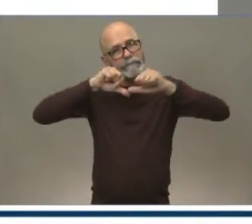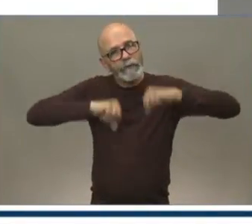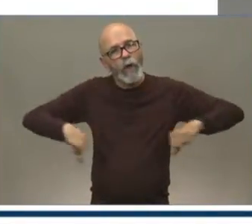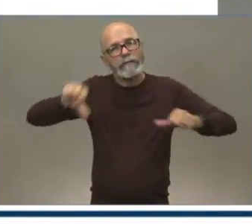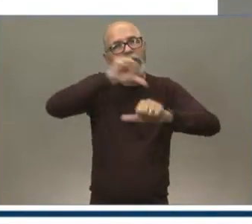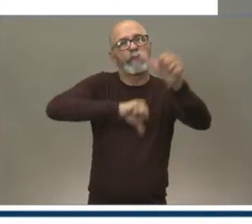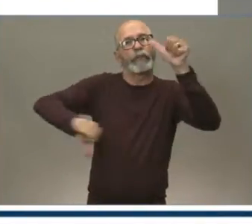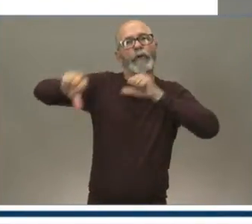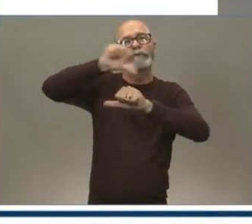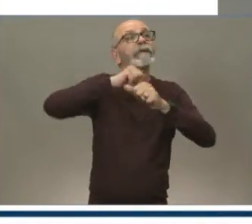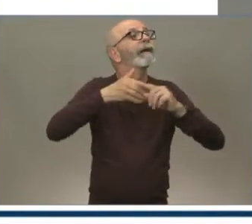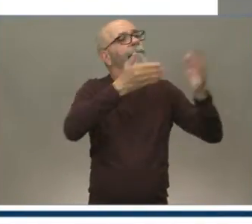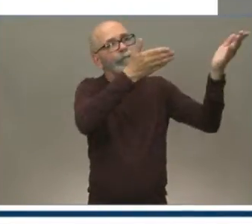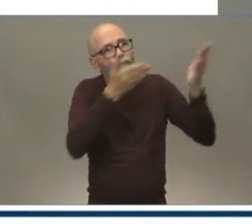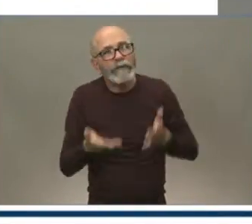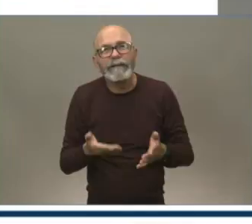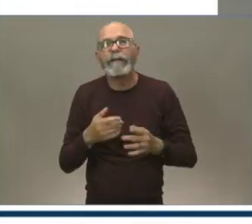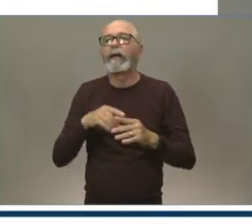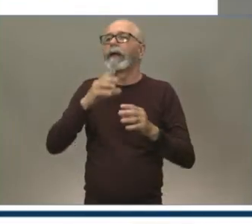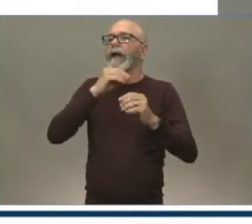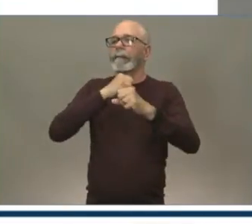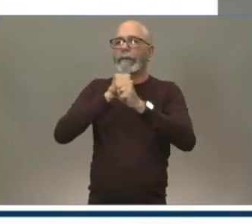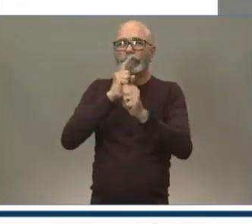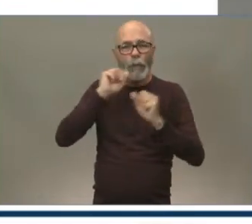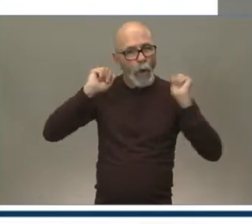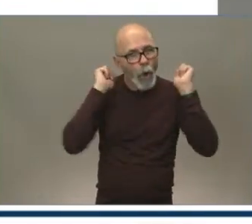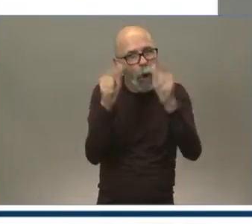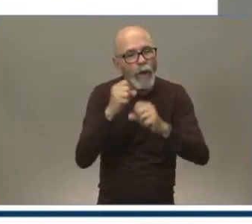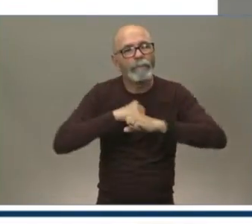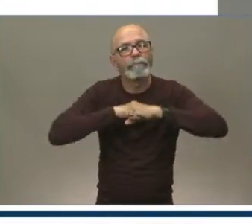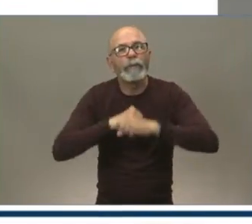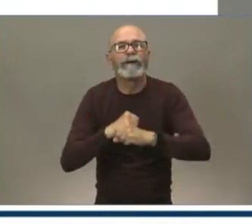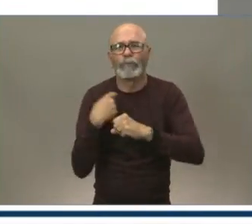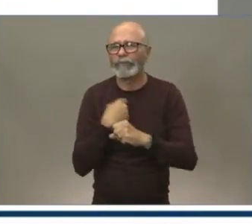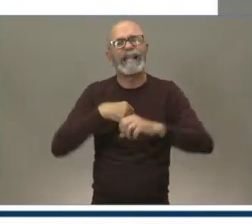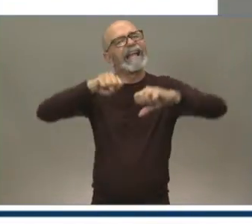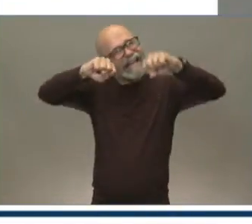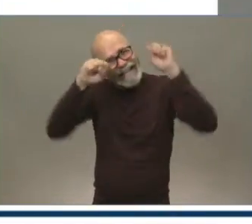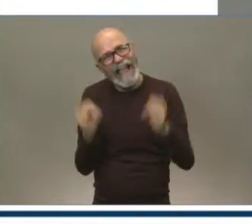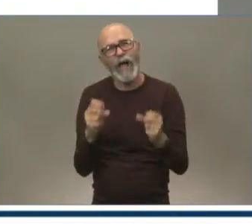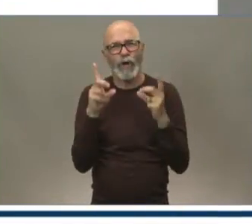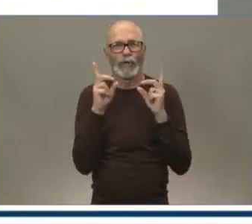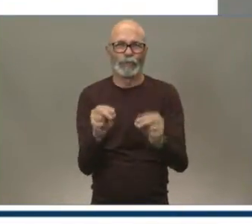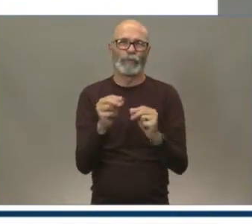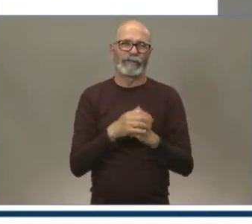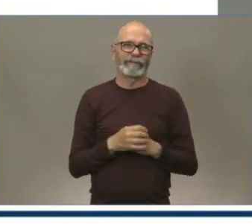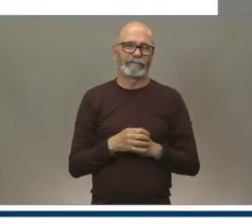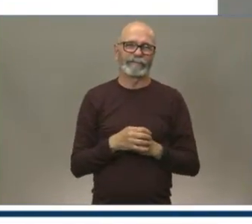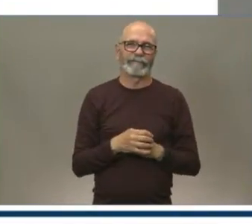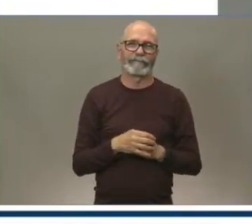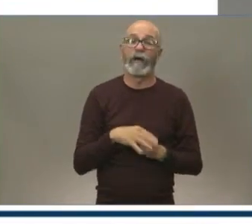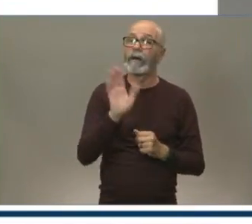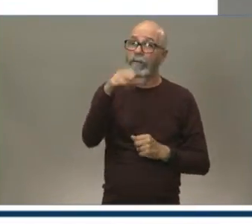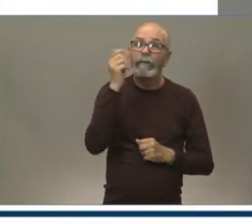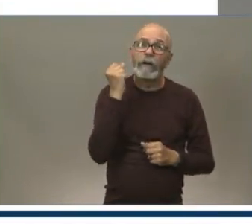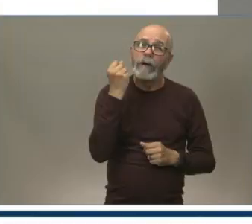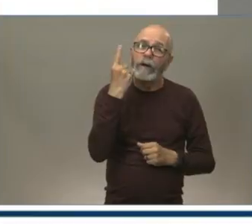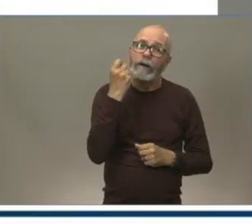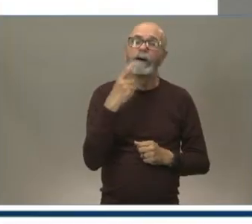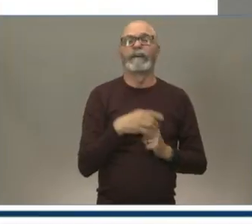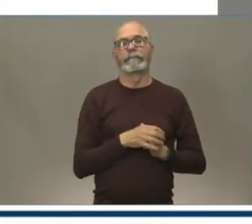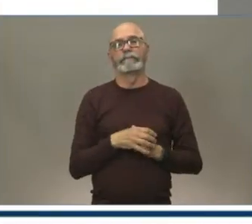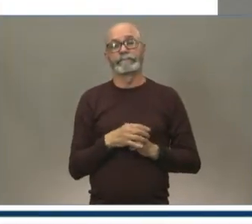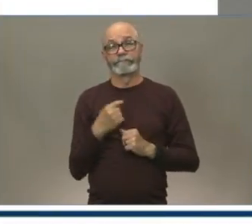rollout. This is in our collective hands. I'll be honest with people. This situation scares